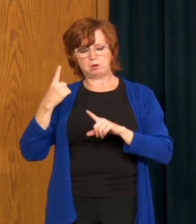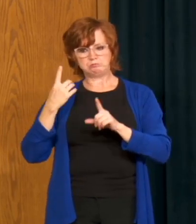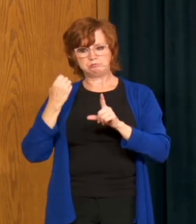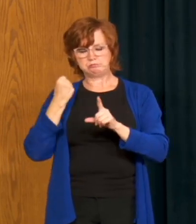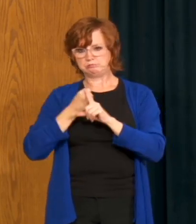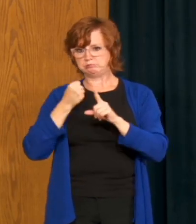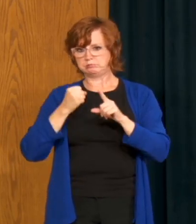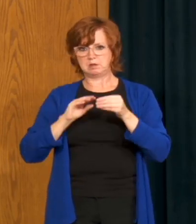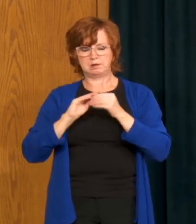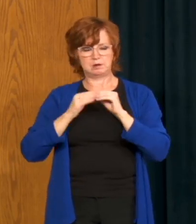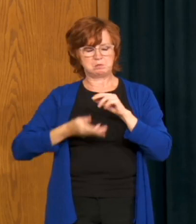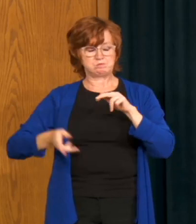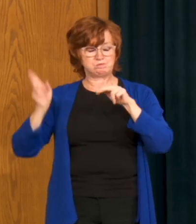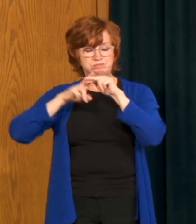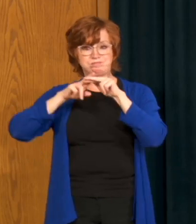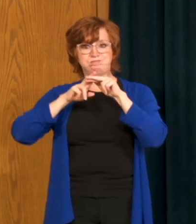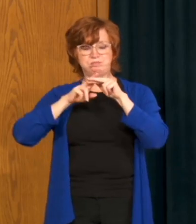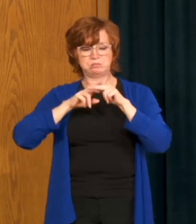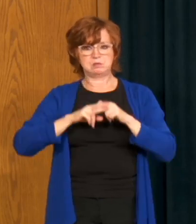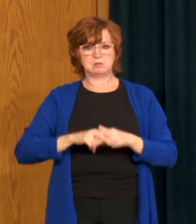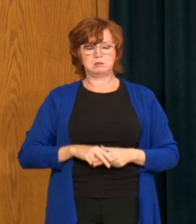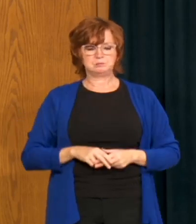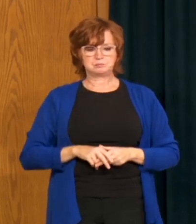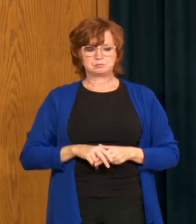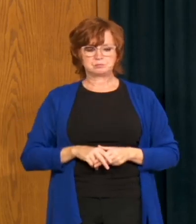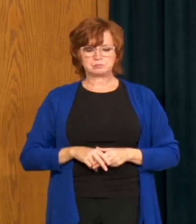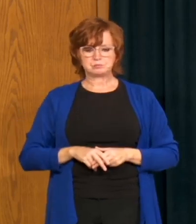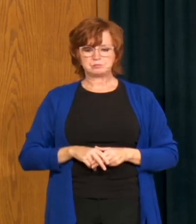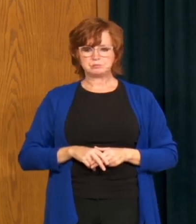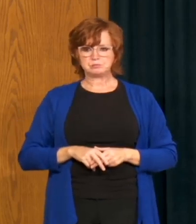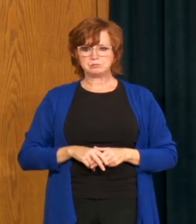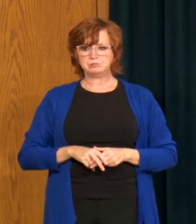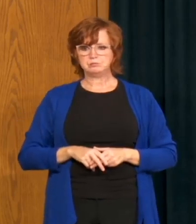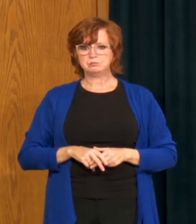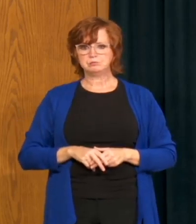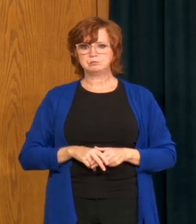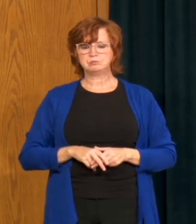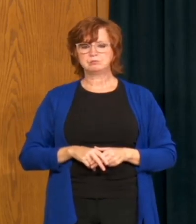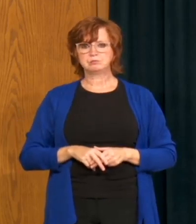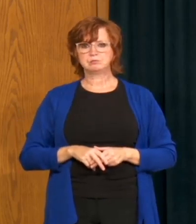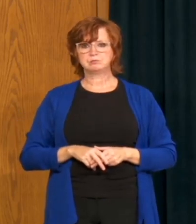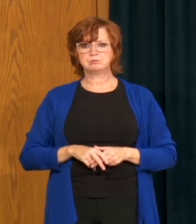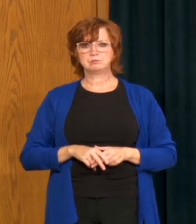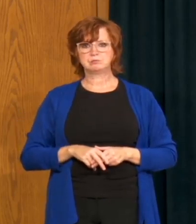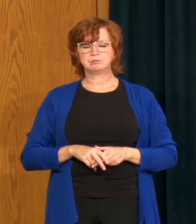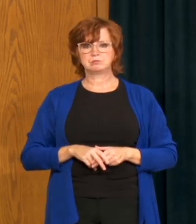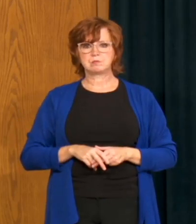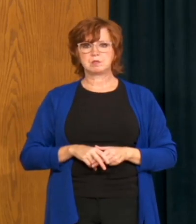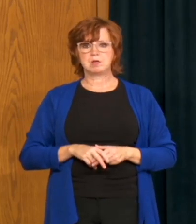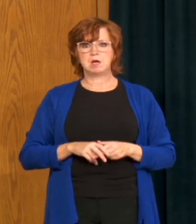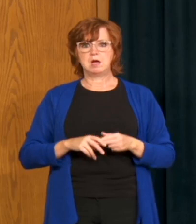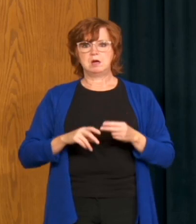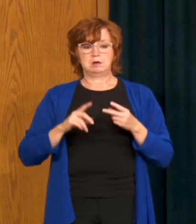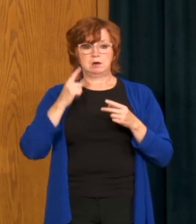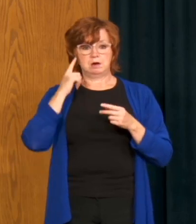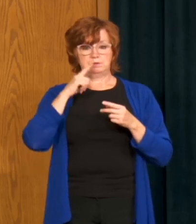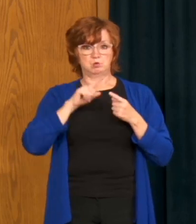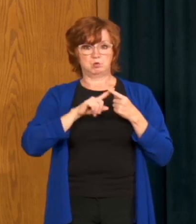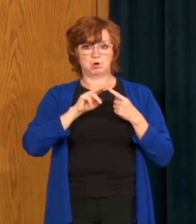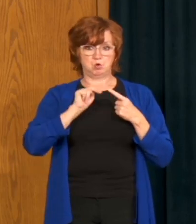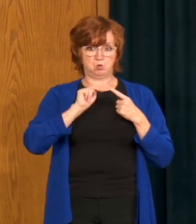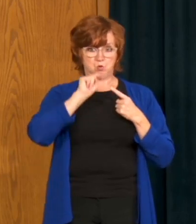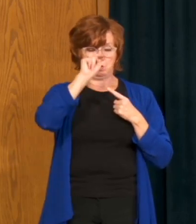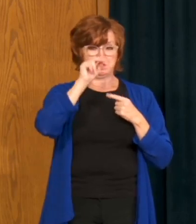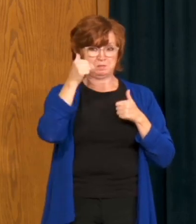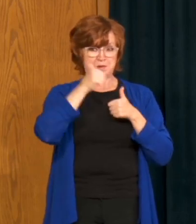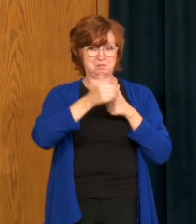that we're doing through our testing centers, but also in the same way we did in the northern community, in many of our southern communities, we were going door to